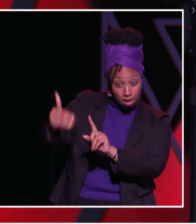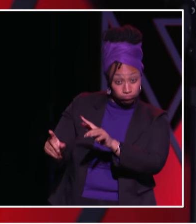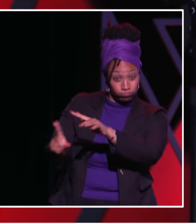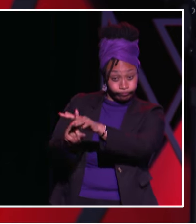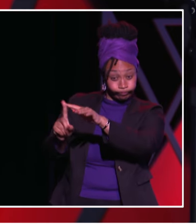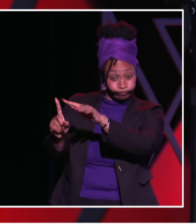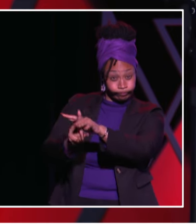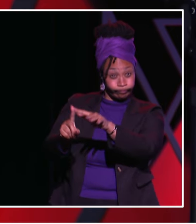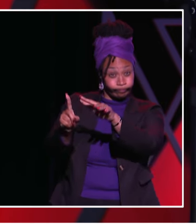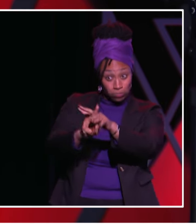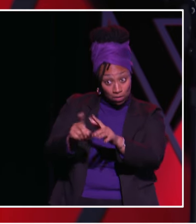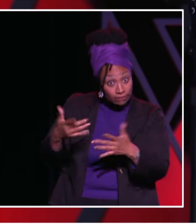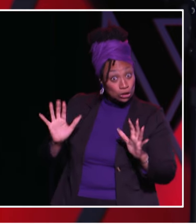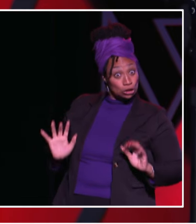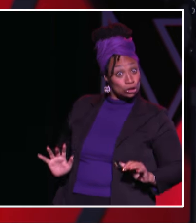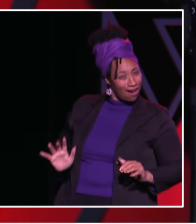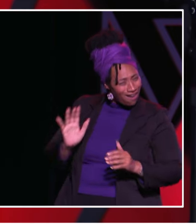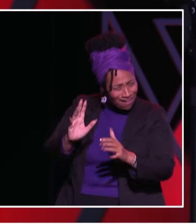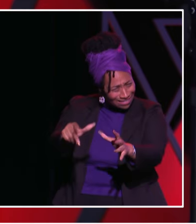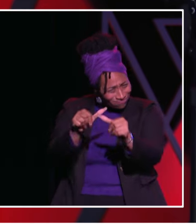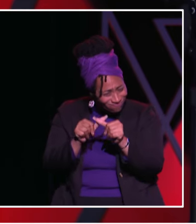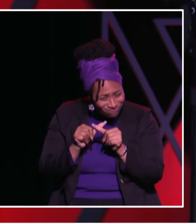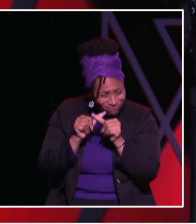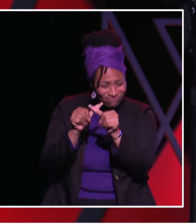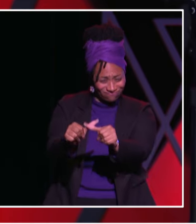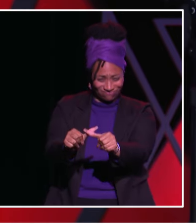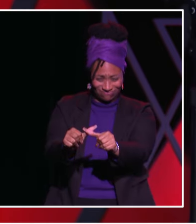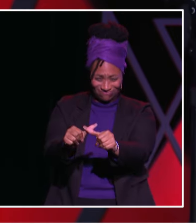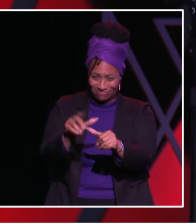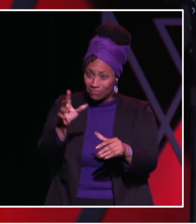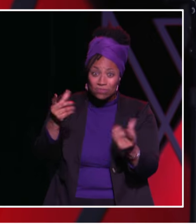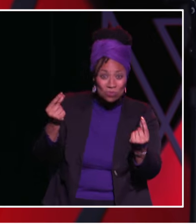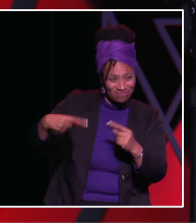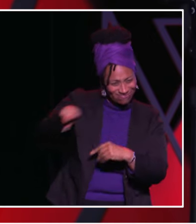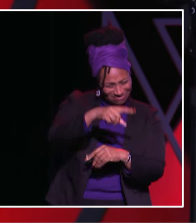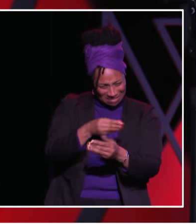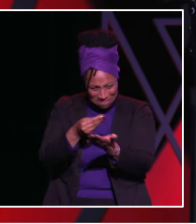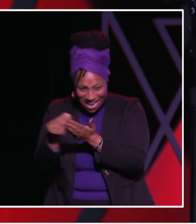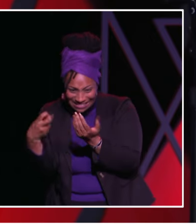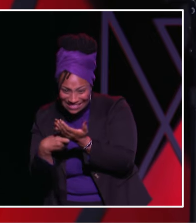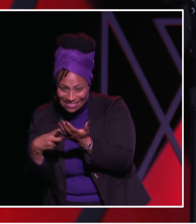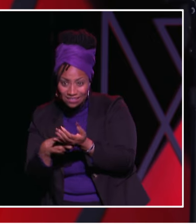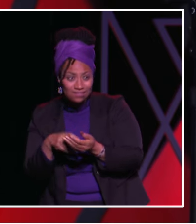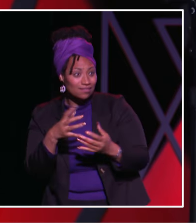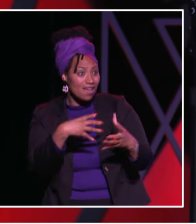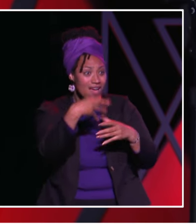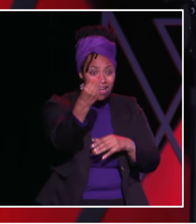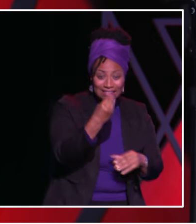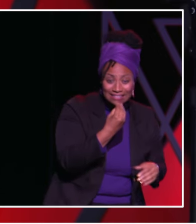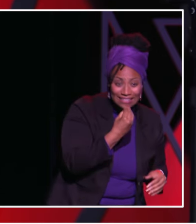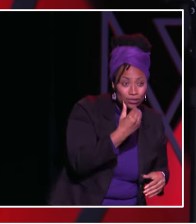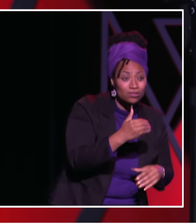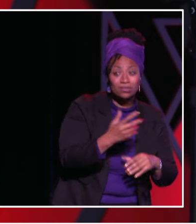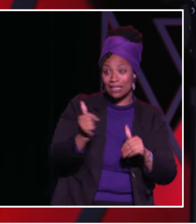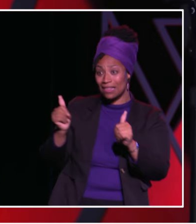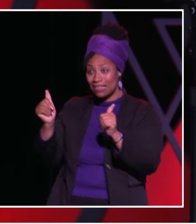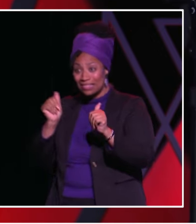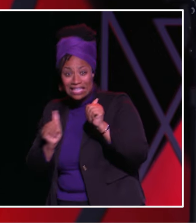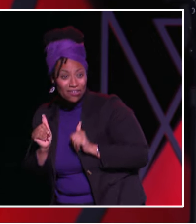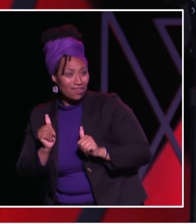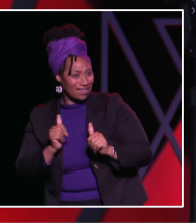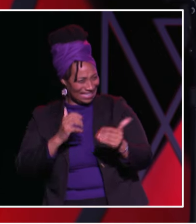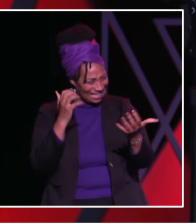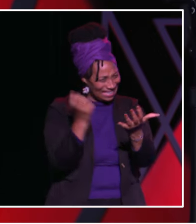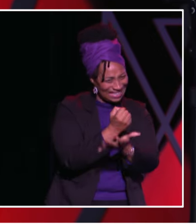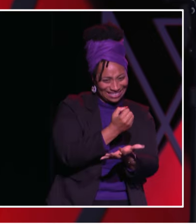buy tickets, invite your friends, go to dinner, at performances, in our galleries, and with our